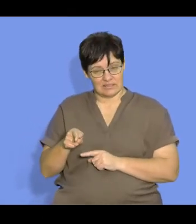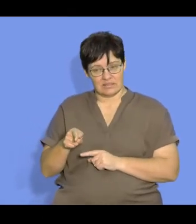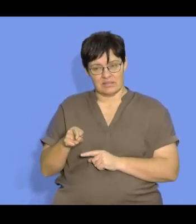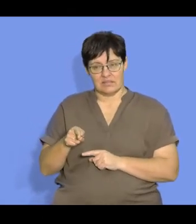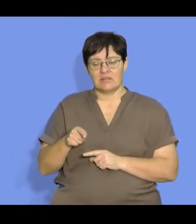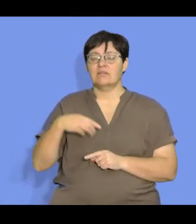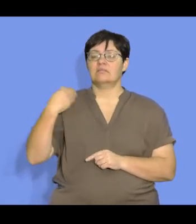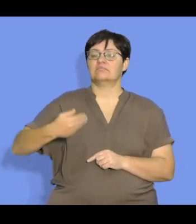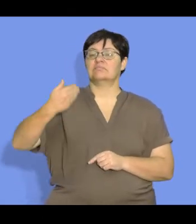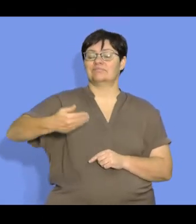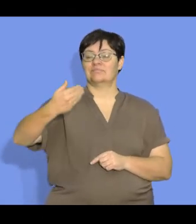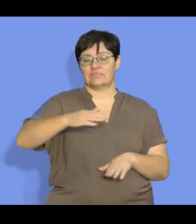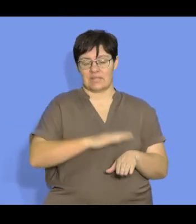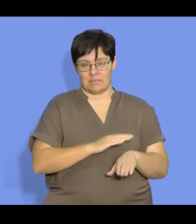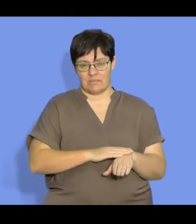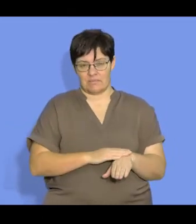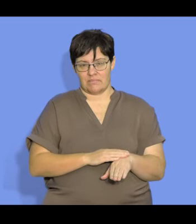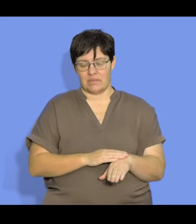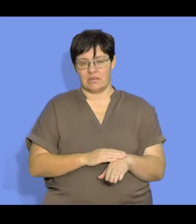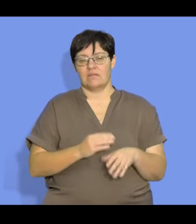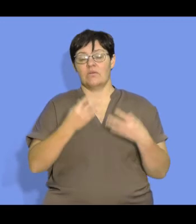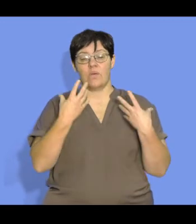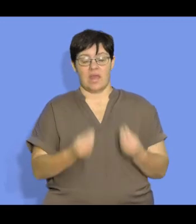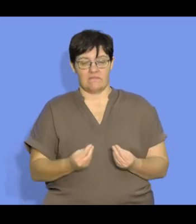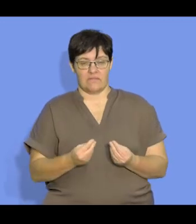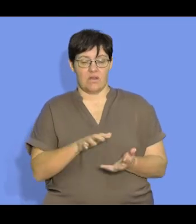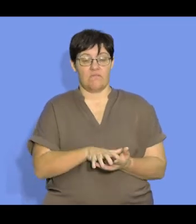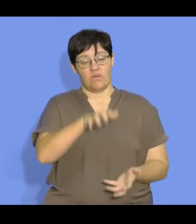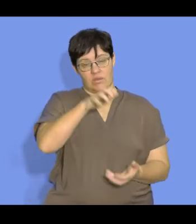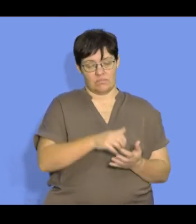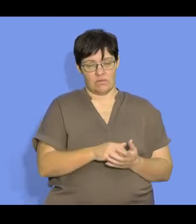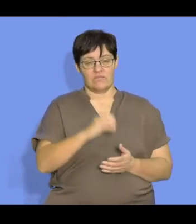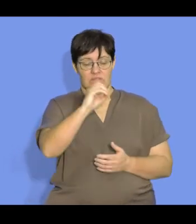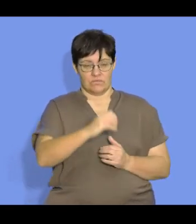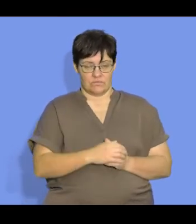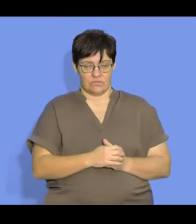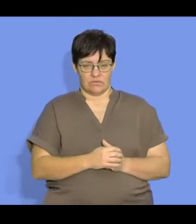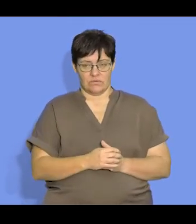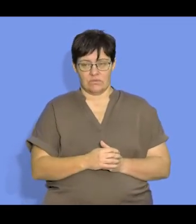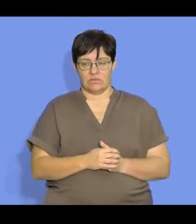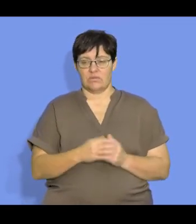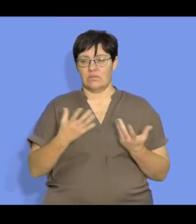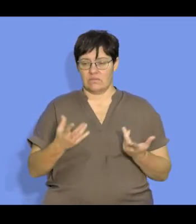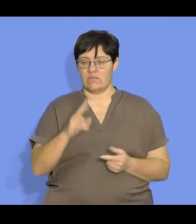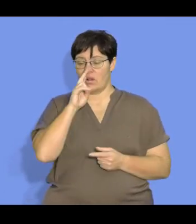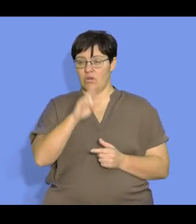time, with regular time intervals, we will at that time have a volume of 0.